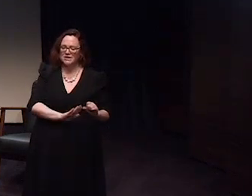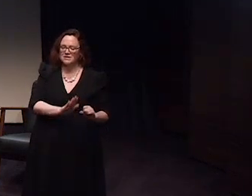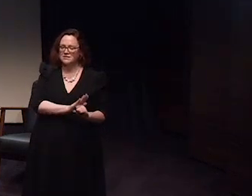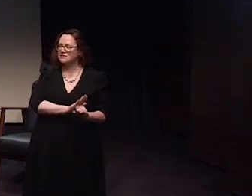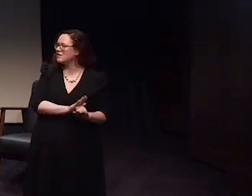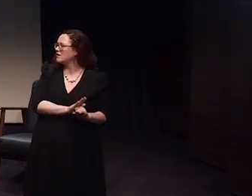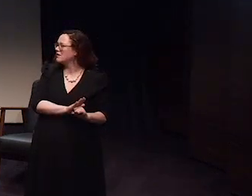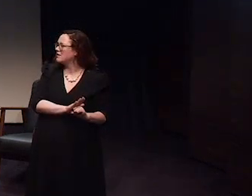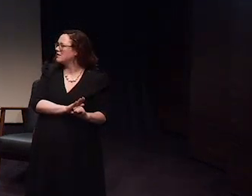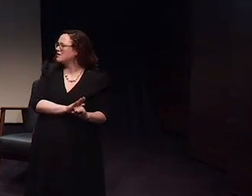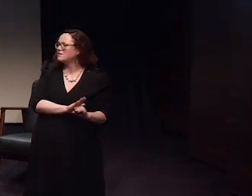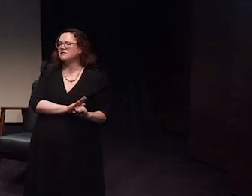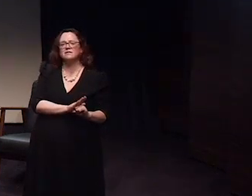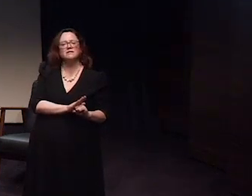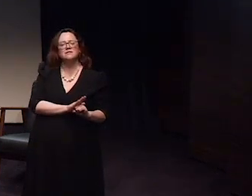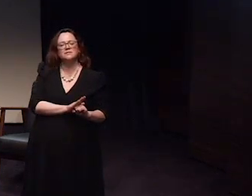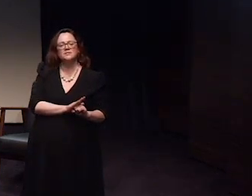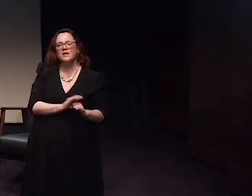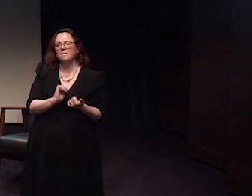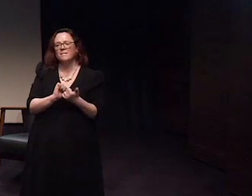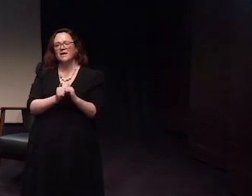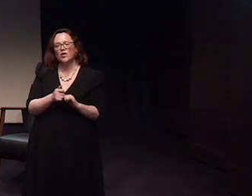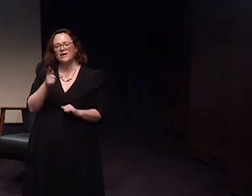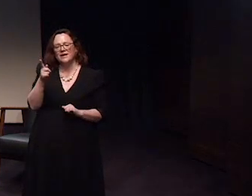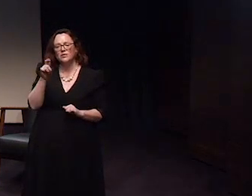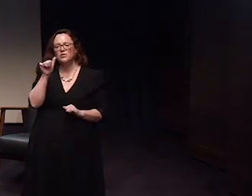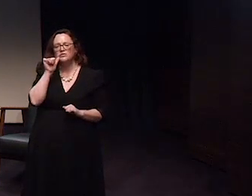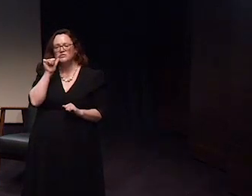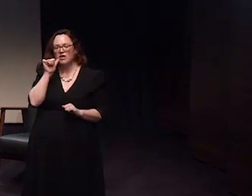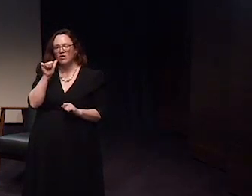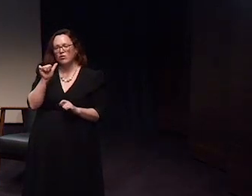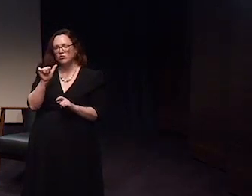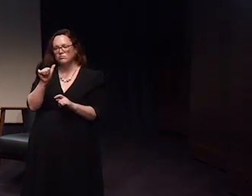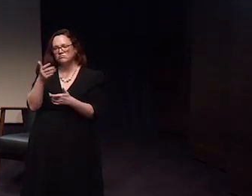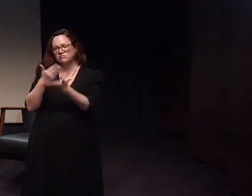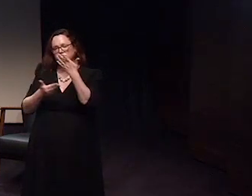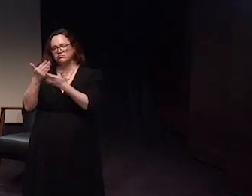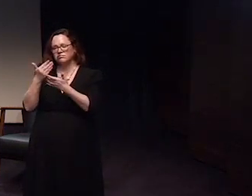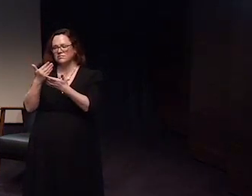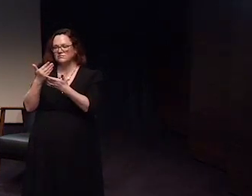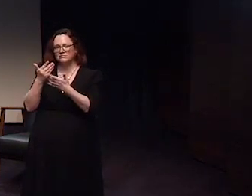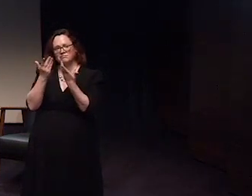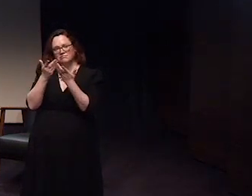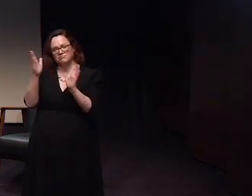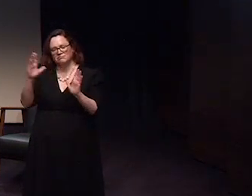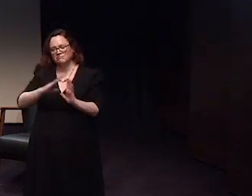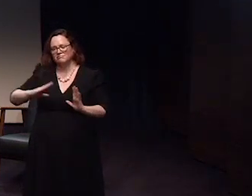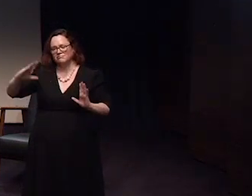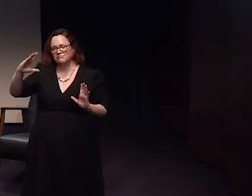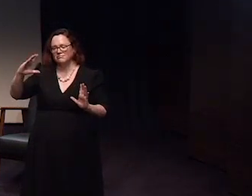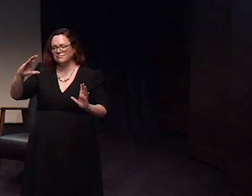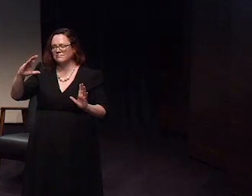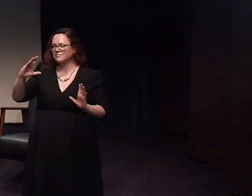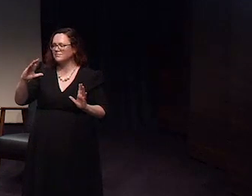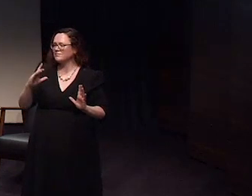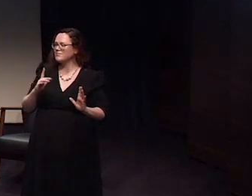next presentation, my colleague Fabrice Damy will tell you about what is happening in the canton of Vaud, I have mentioned the